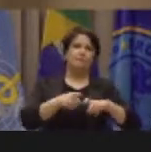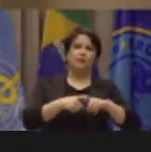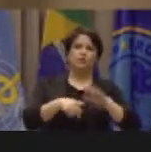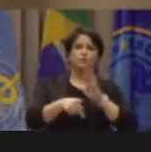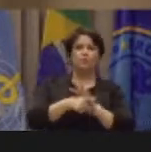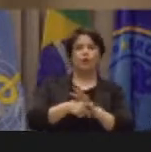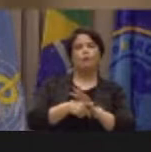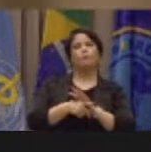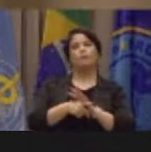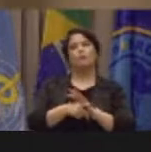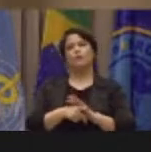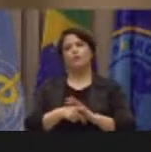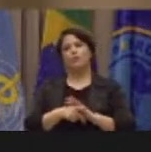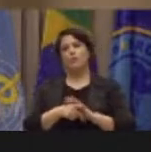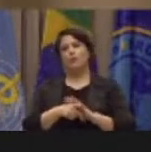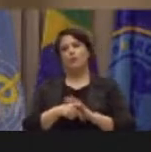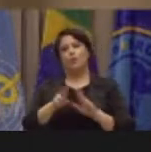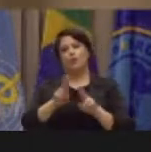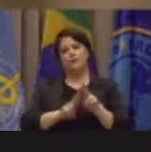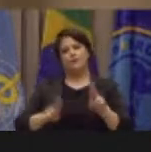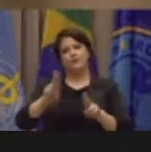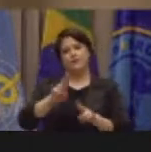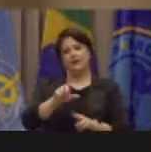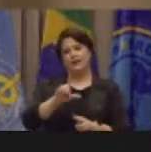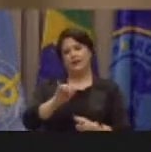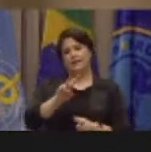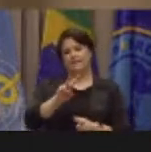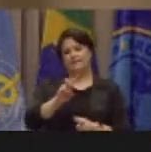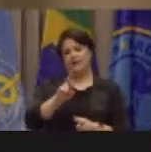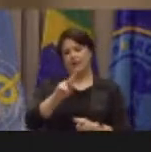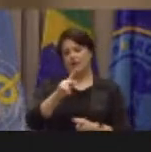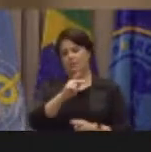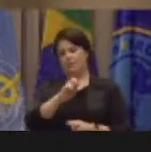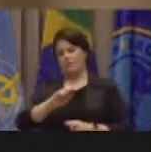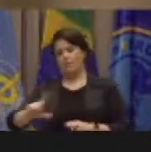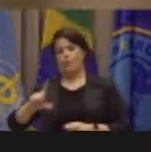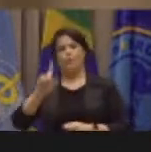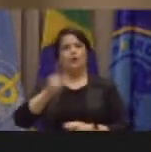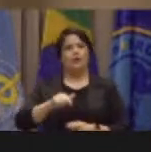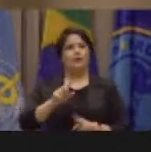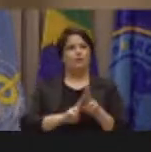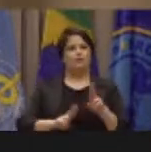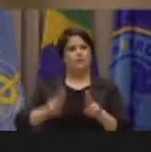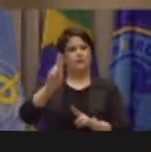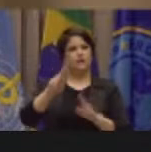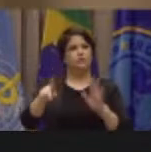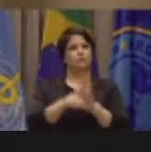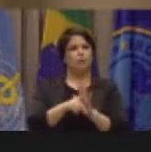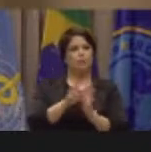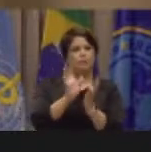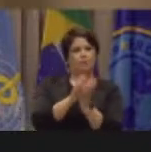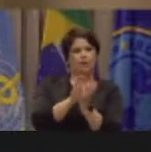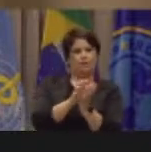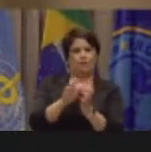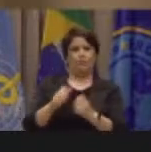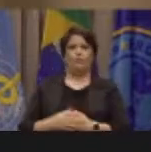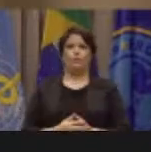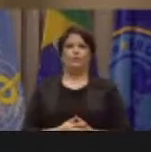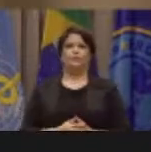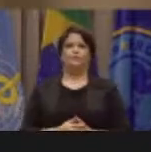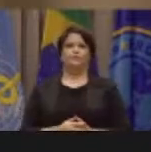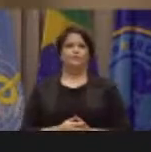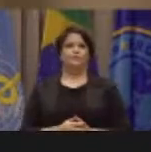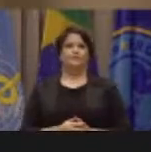He's doctor from the University of Liverpool, England. Adjunct professor from University